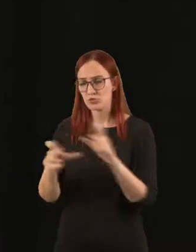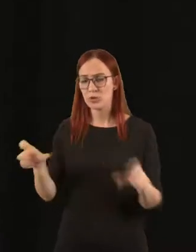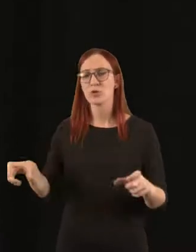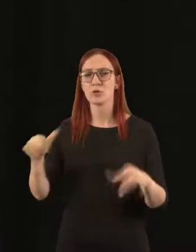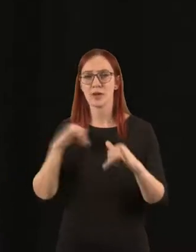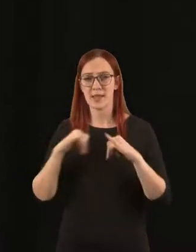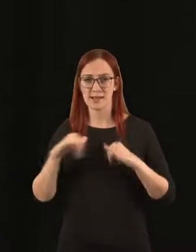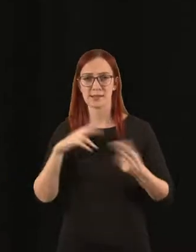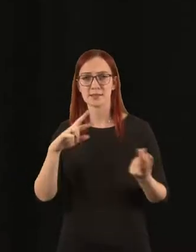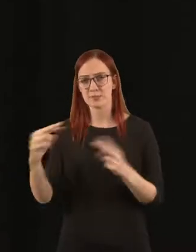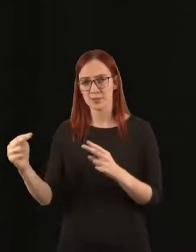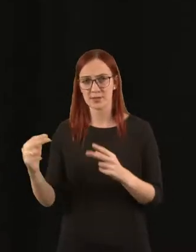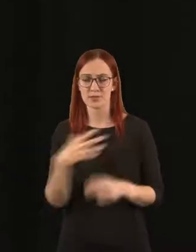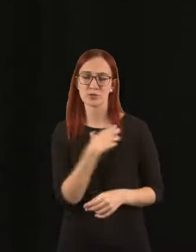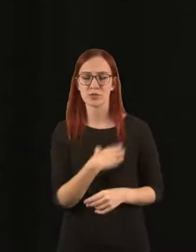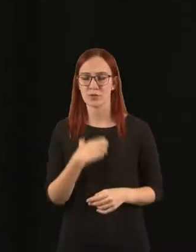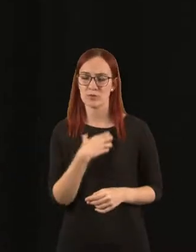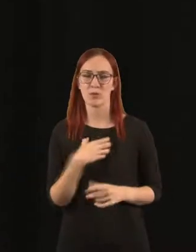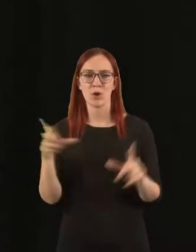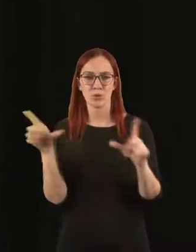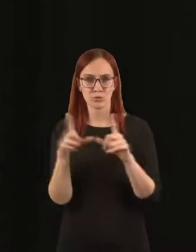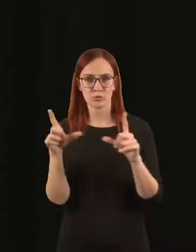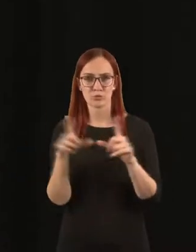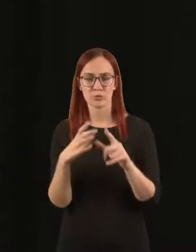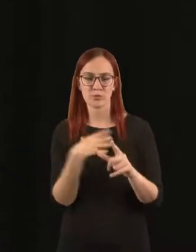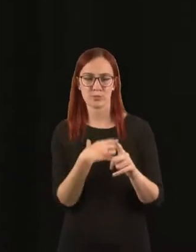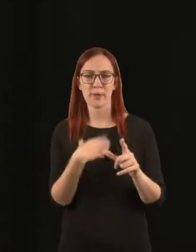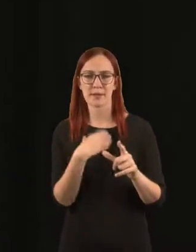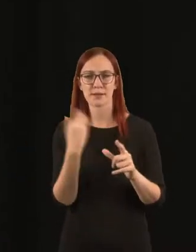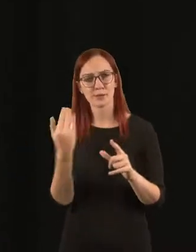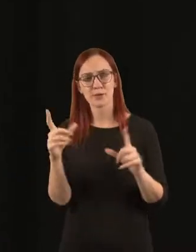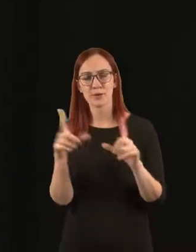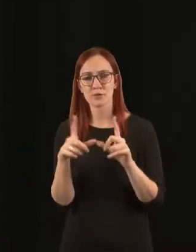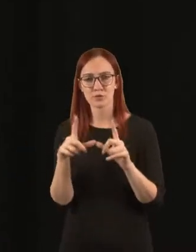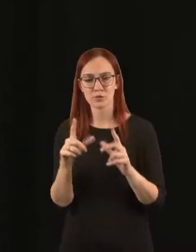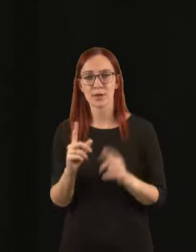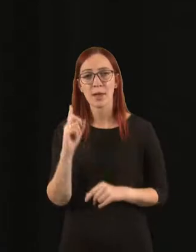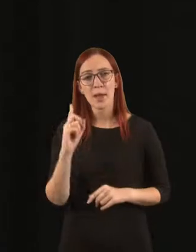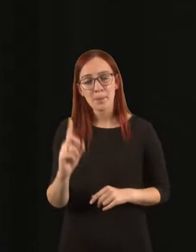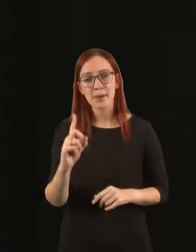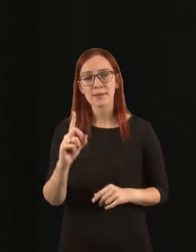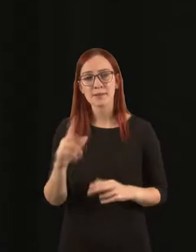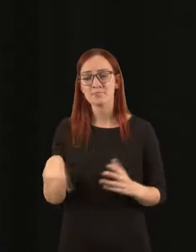taxes a lot, but the main purpose is to change people's behavior.